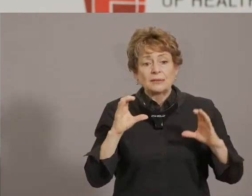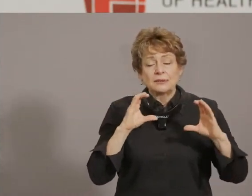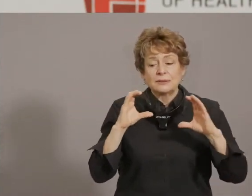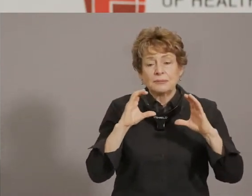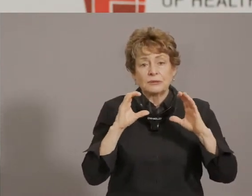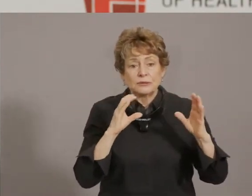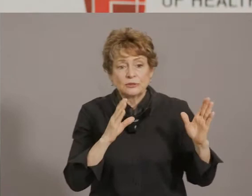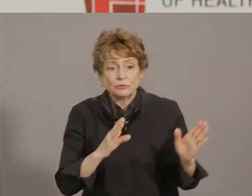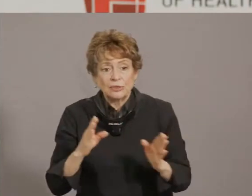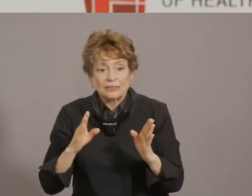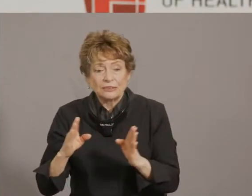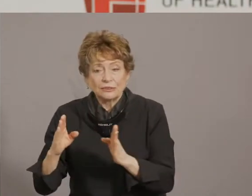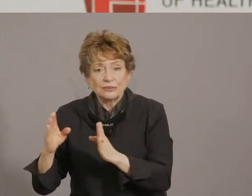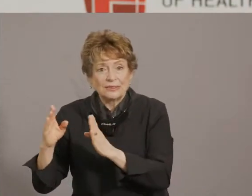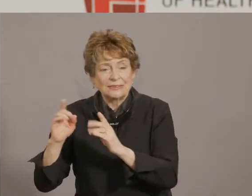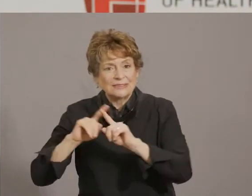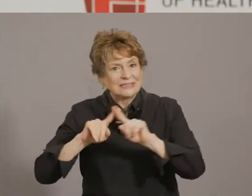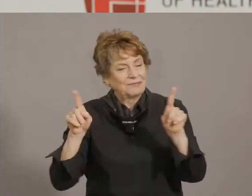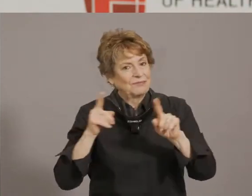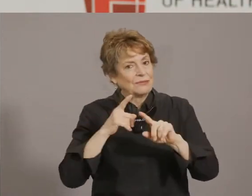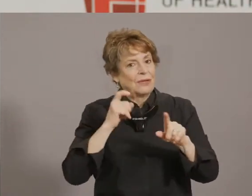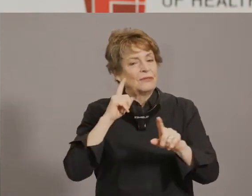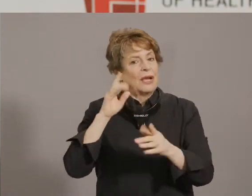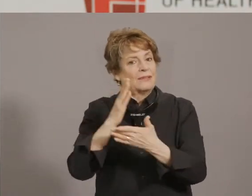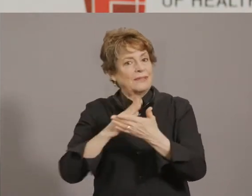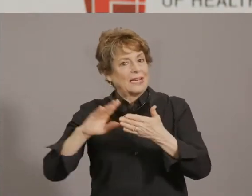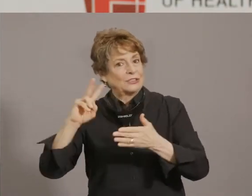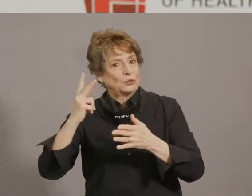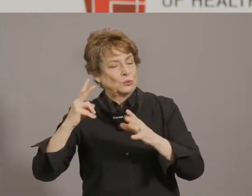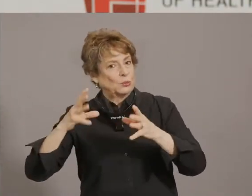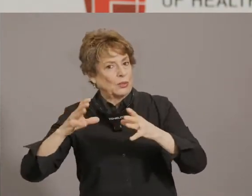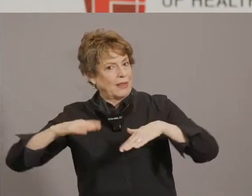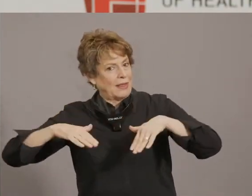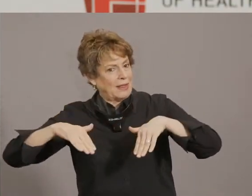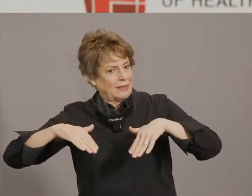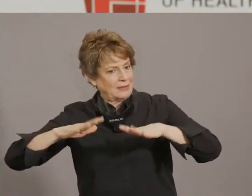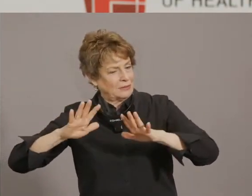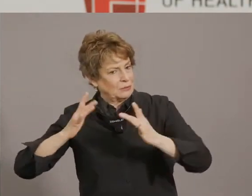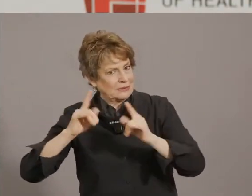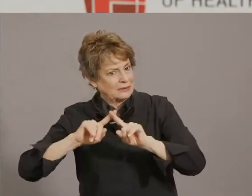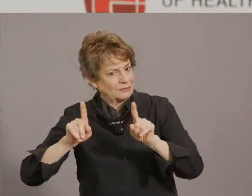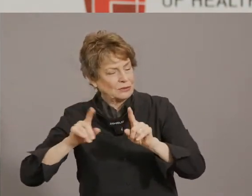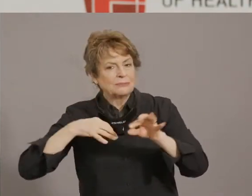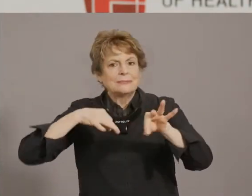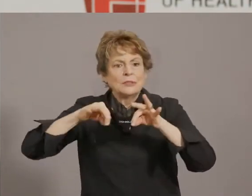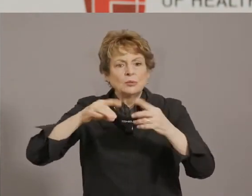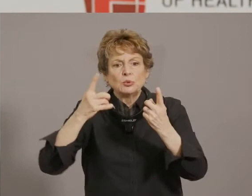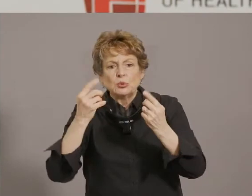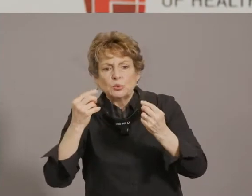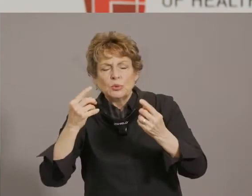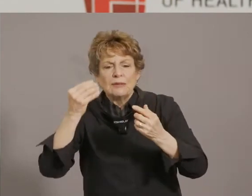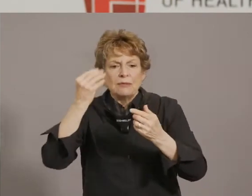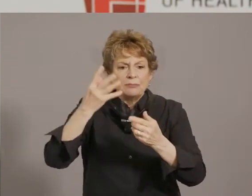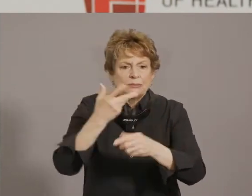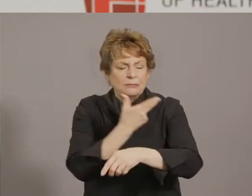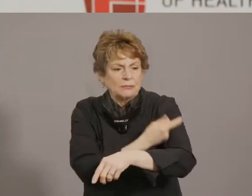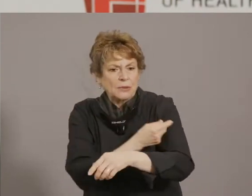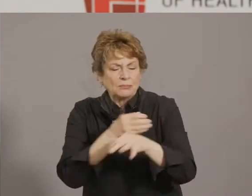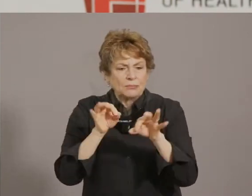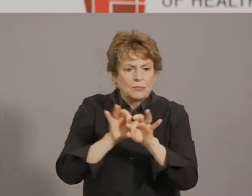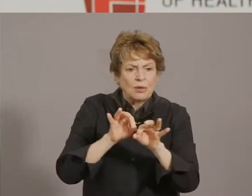that. So really addressing that, the importance of getting vaccine, helping the community. As we move into phase